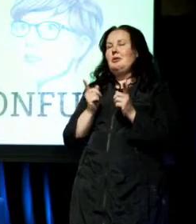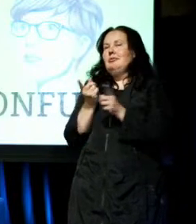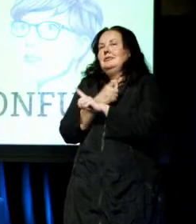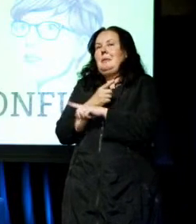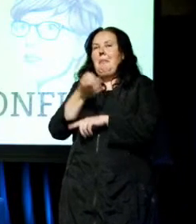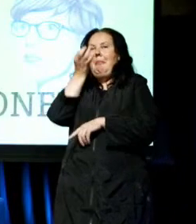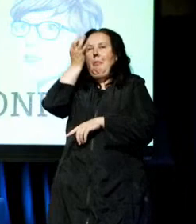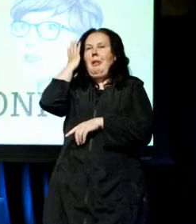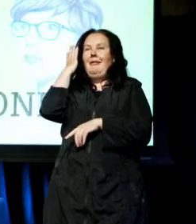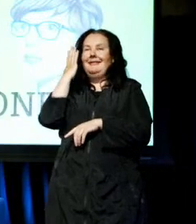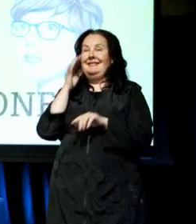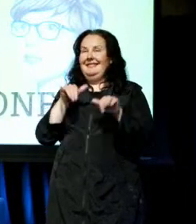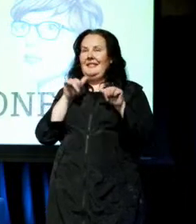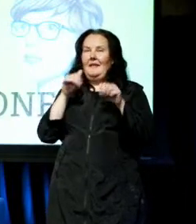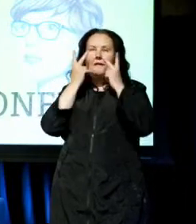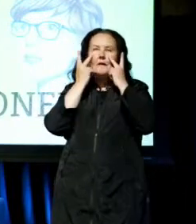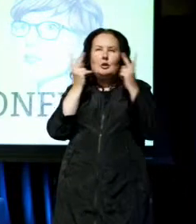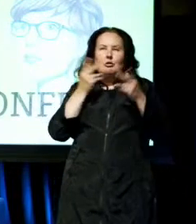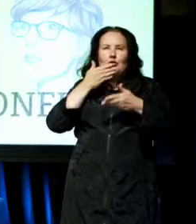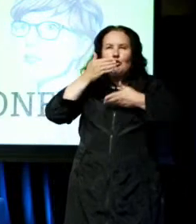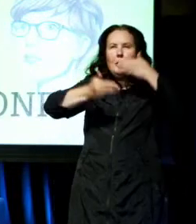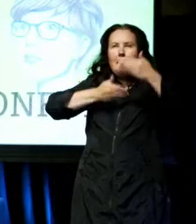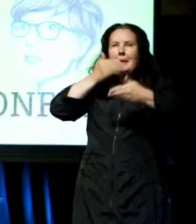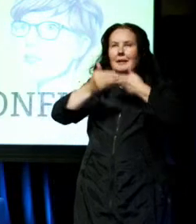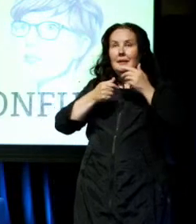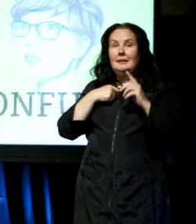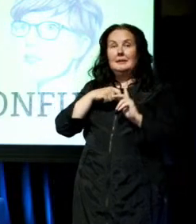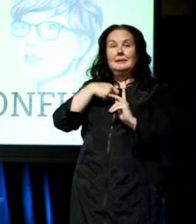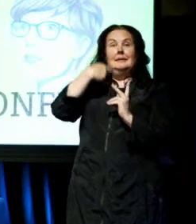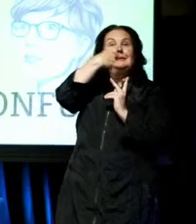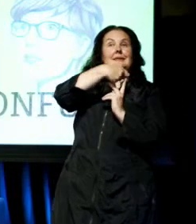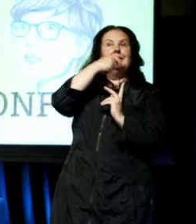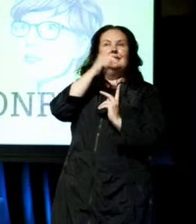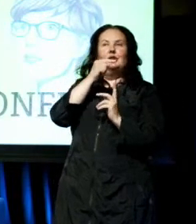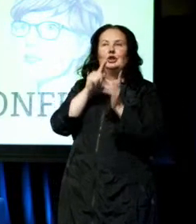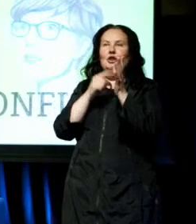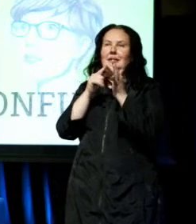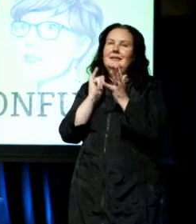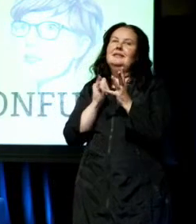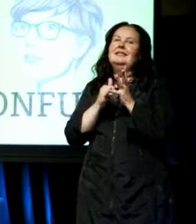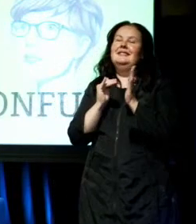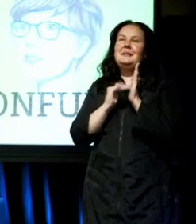there with the visual description. We'll get there. Oh, we'll get there. Next to Jess right now. God damn.